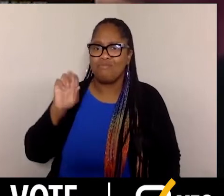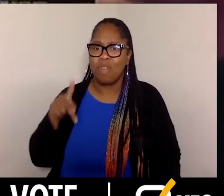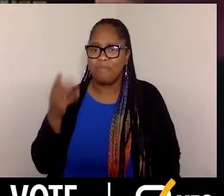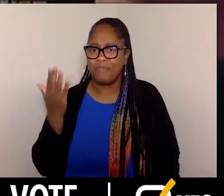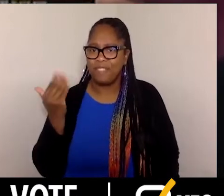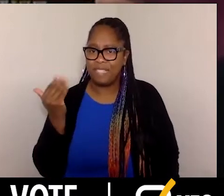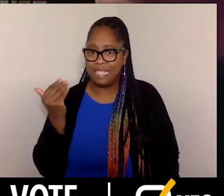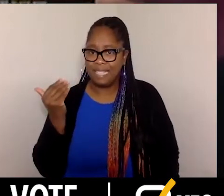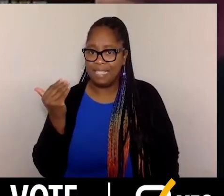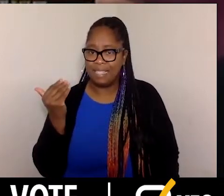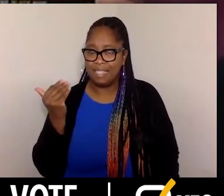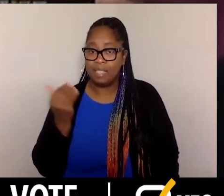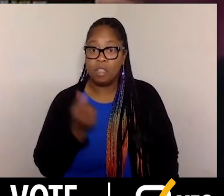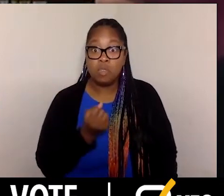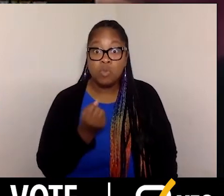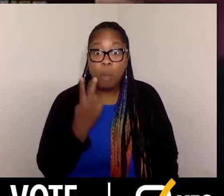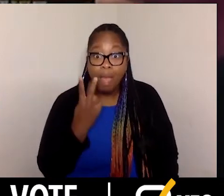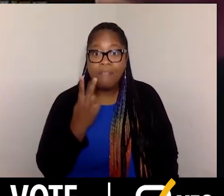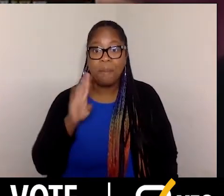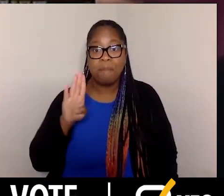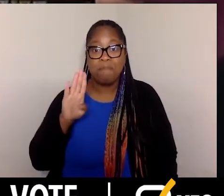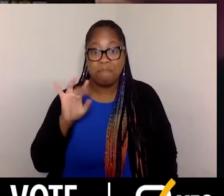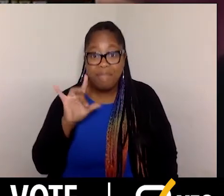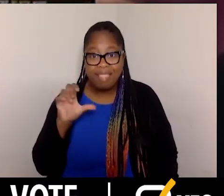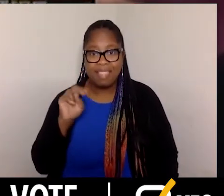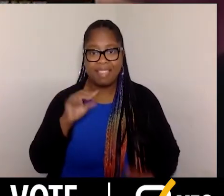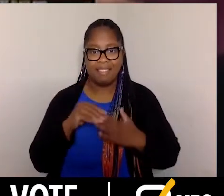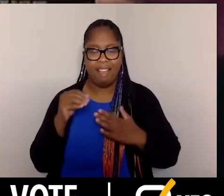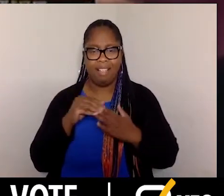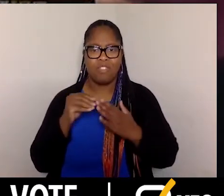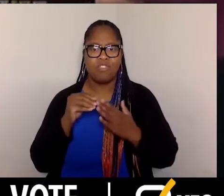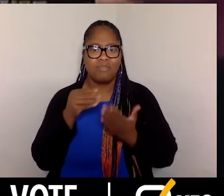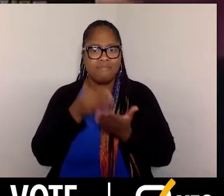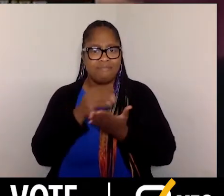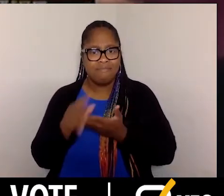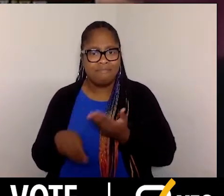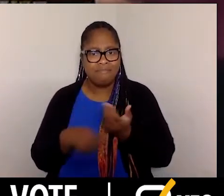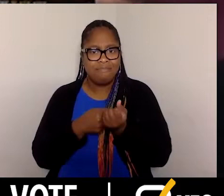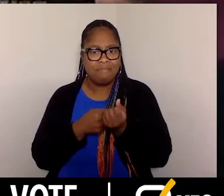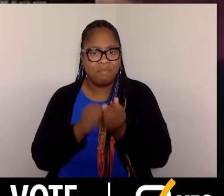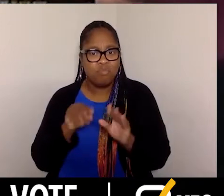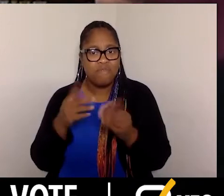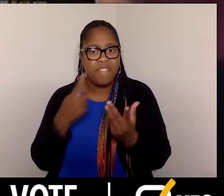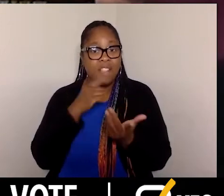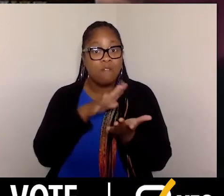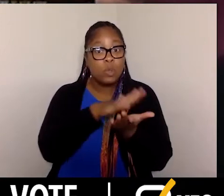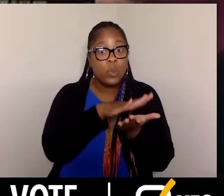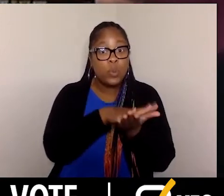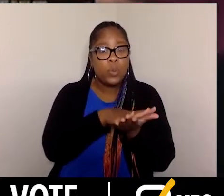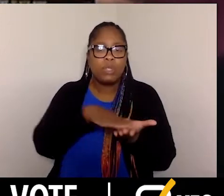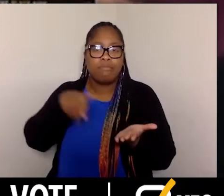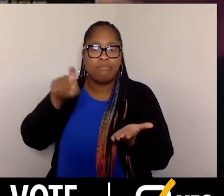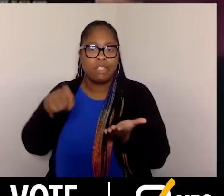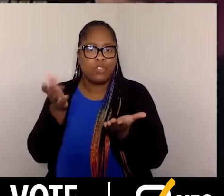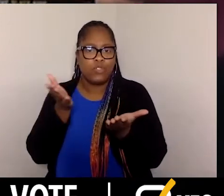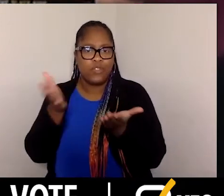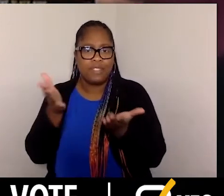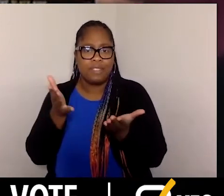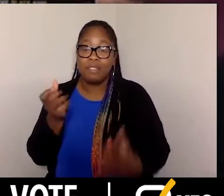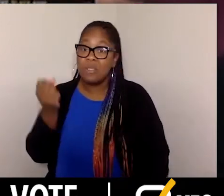and $12 billion in funding for schools and vital services. $12